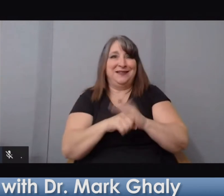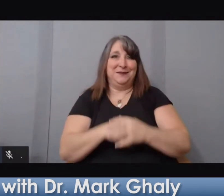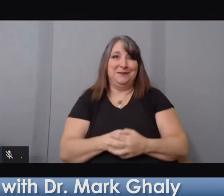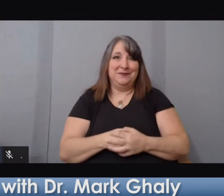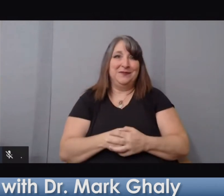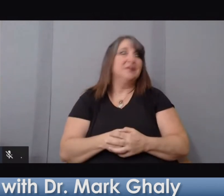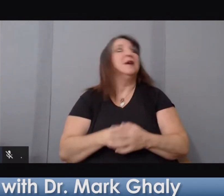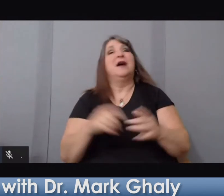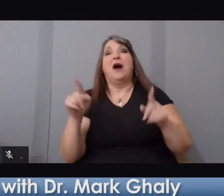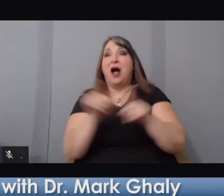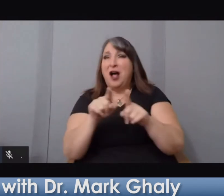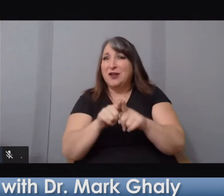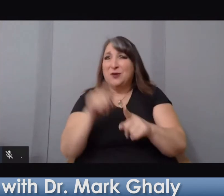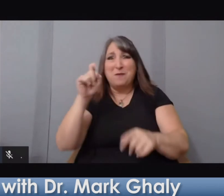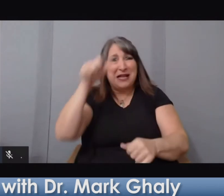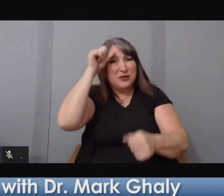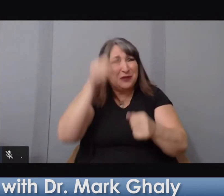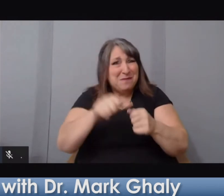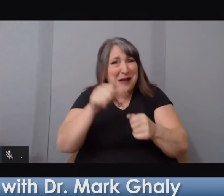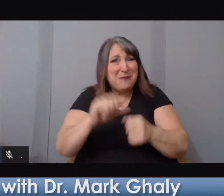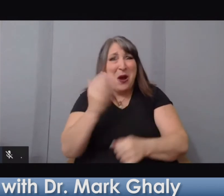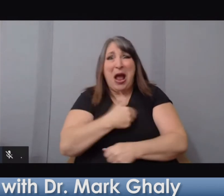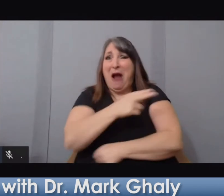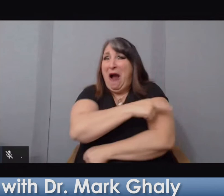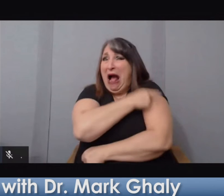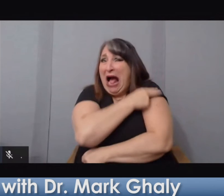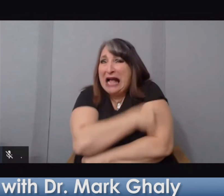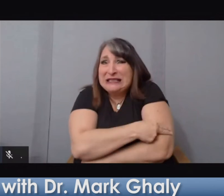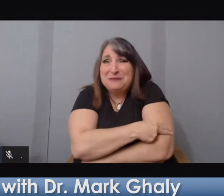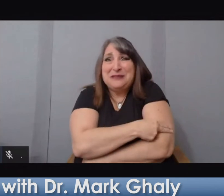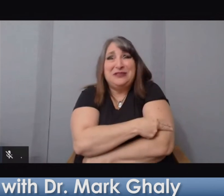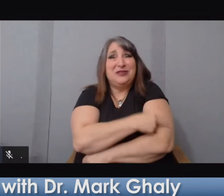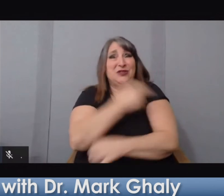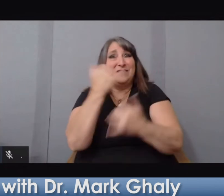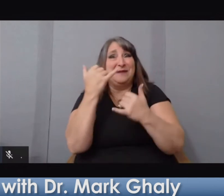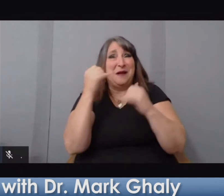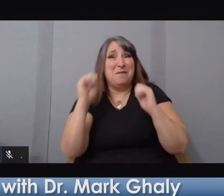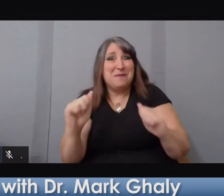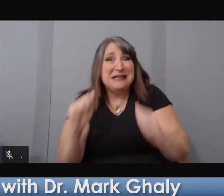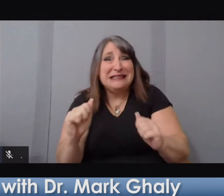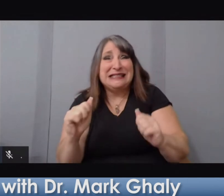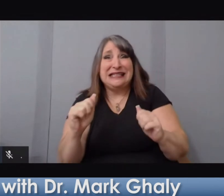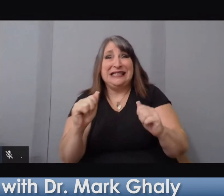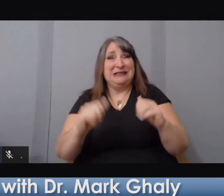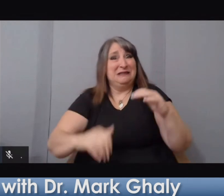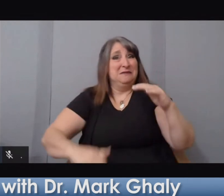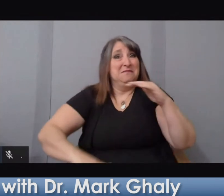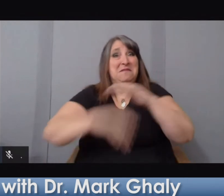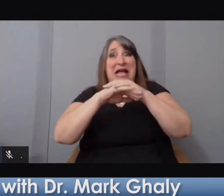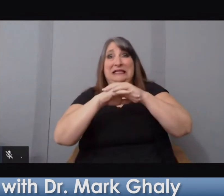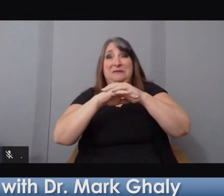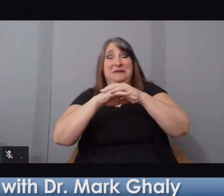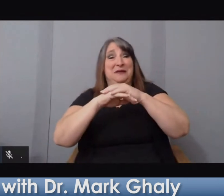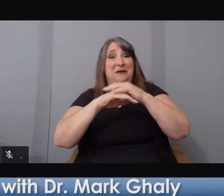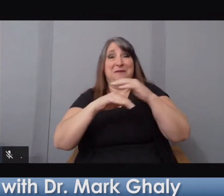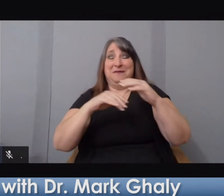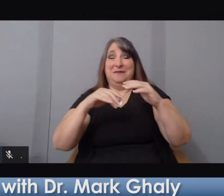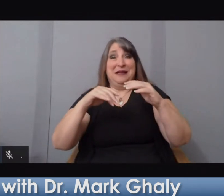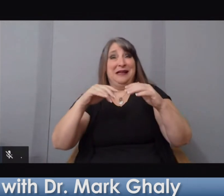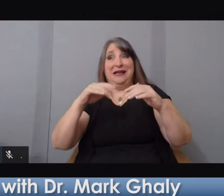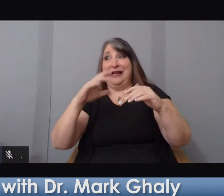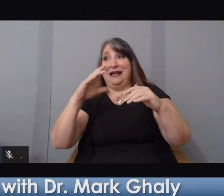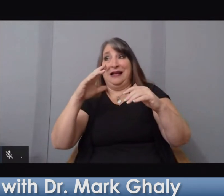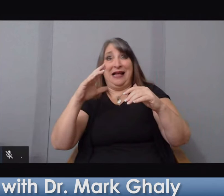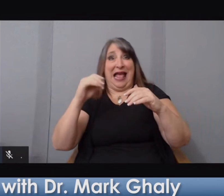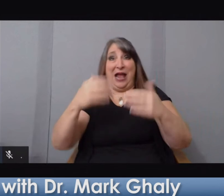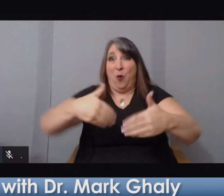mind that our hospital system's capacity, that the protection and safety of our frontline healthcare workers depend on our decision. We're